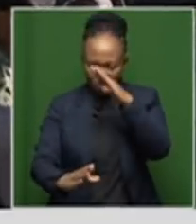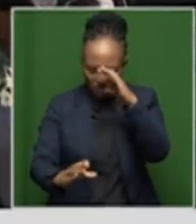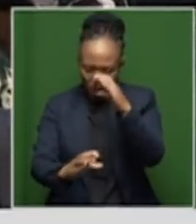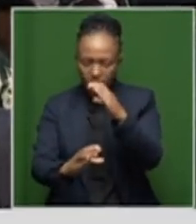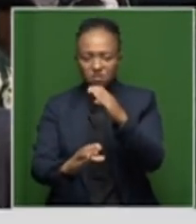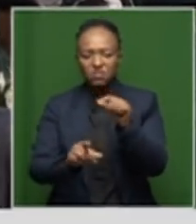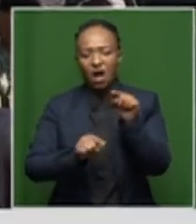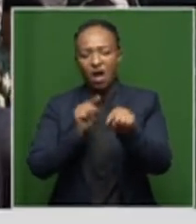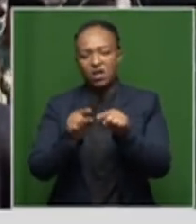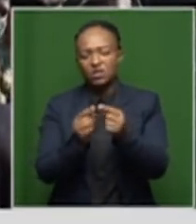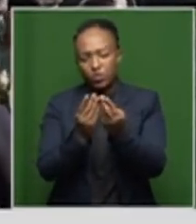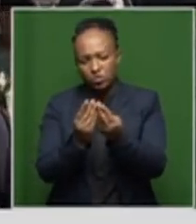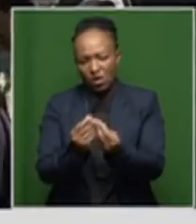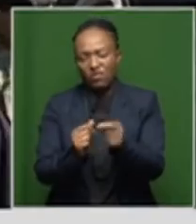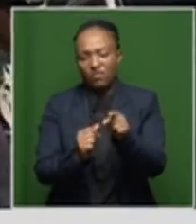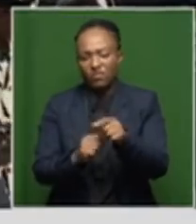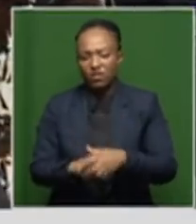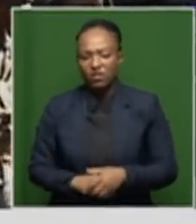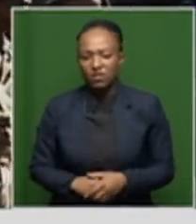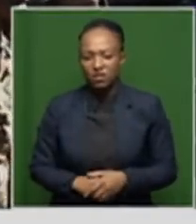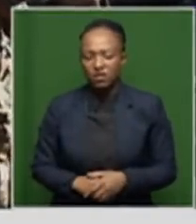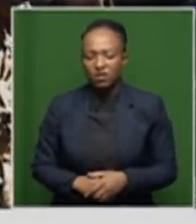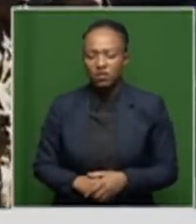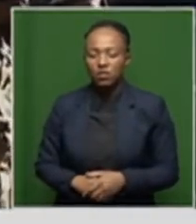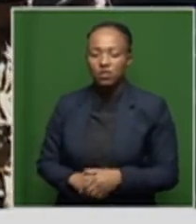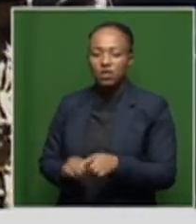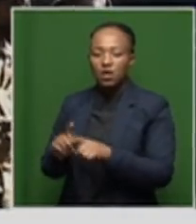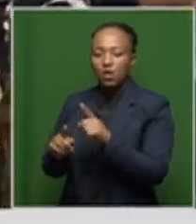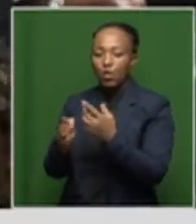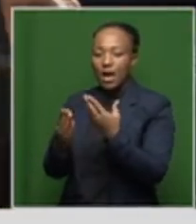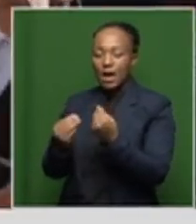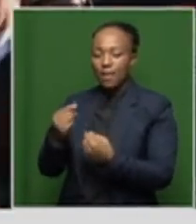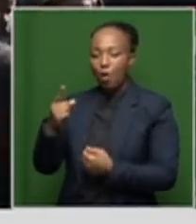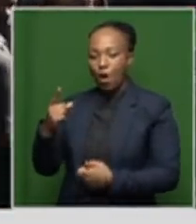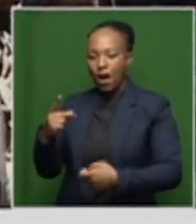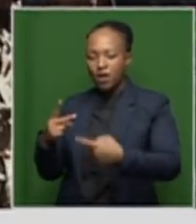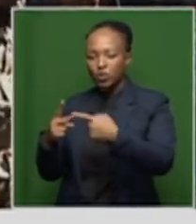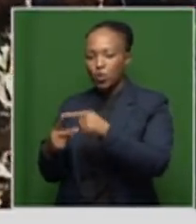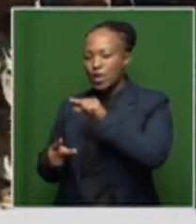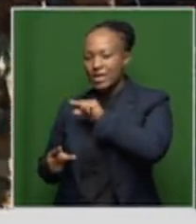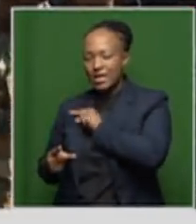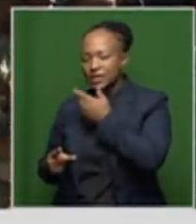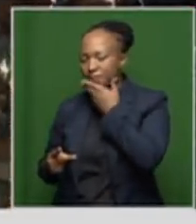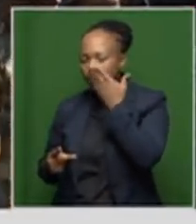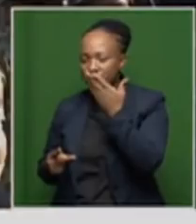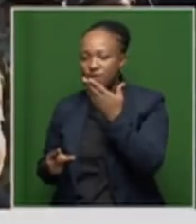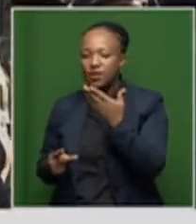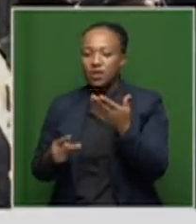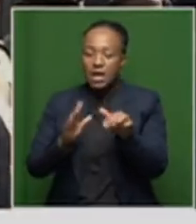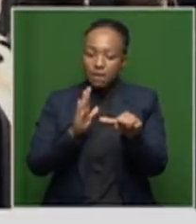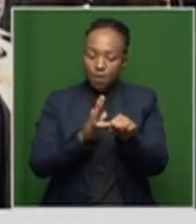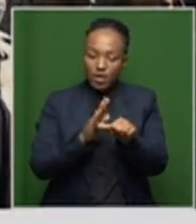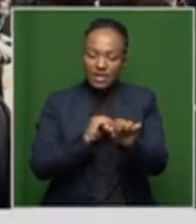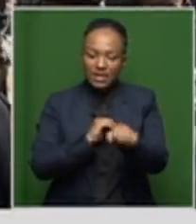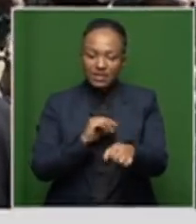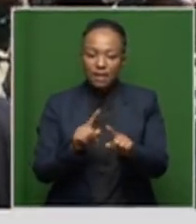with the allegations that were put to them. Even though today accused number 1 and 2 pleaded not guilty, yes, it's significant because we have that